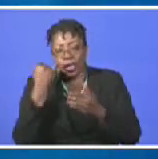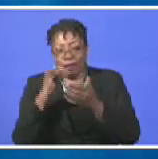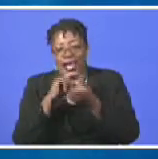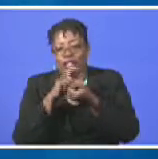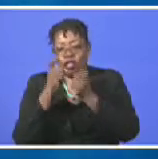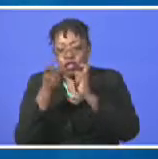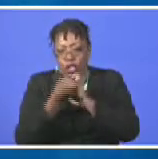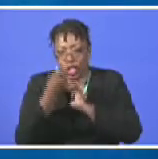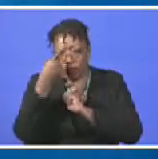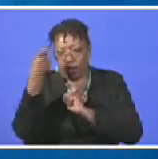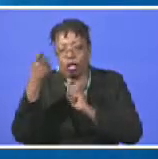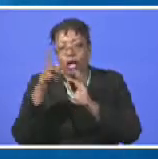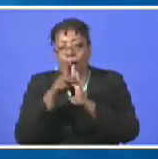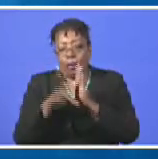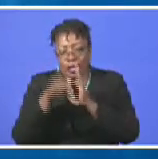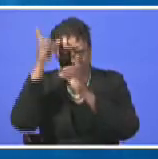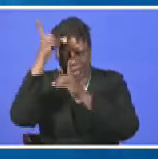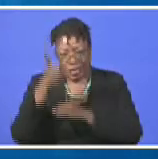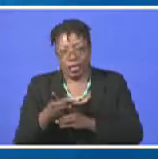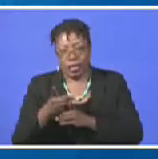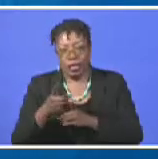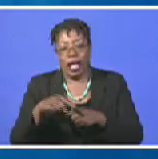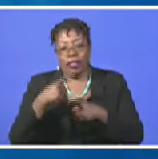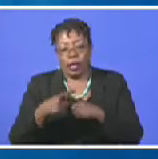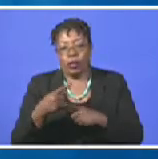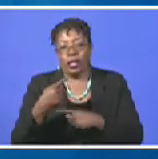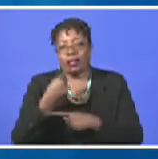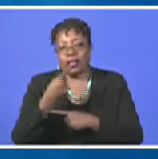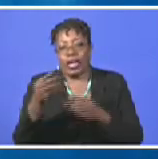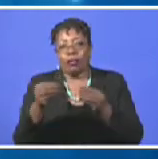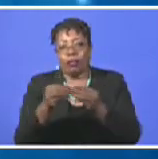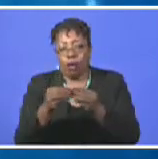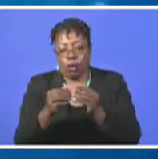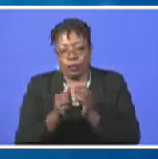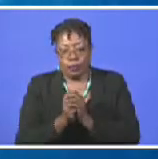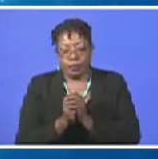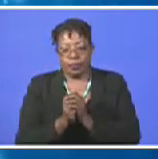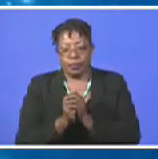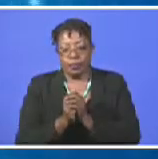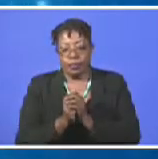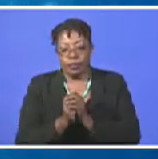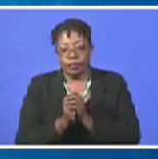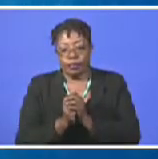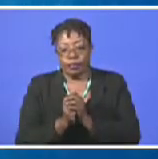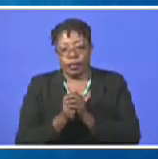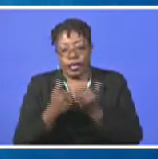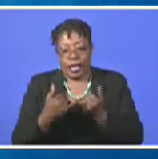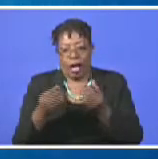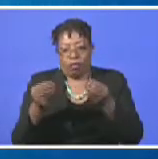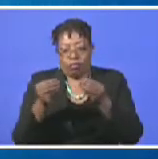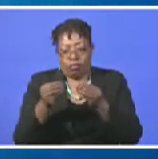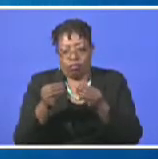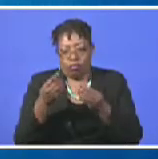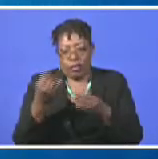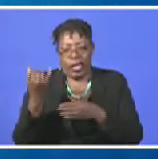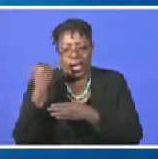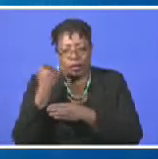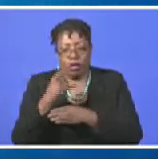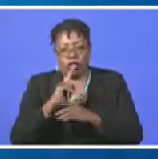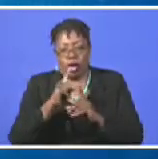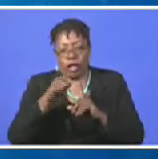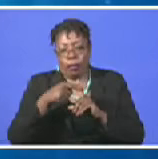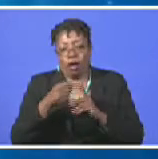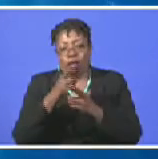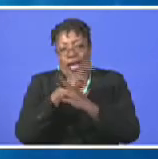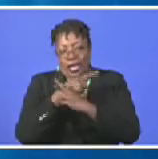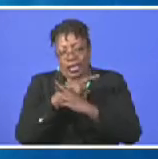our policy decision, the chamber would have more to say. With regard to further relaxation, we do, however,